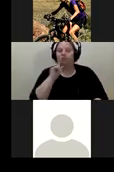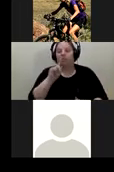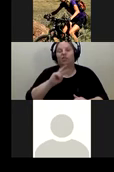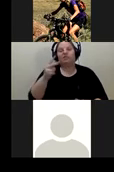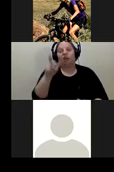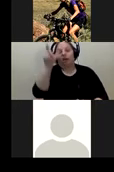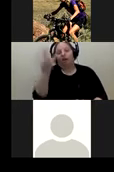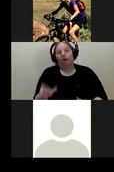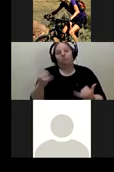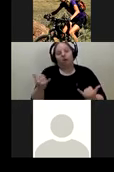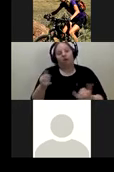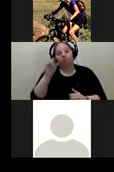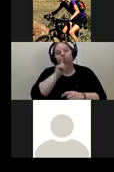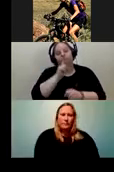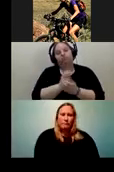now.